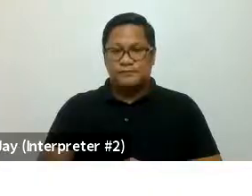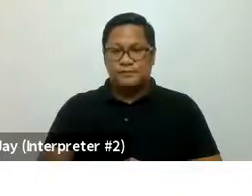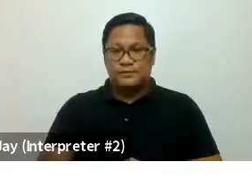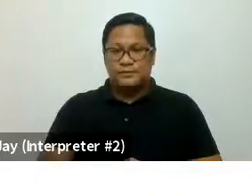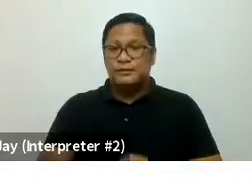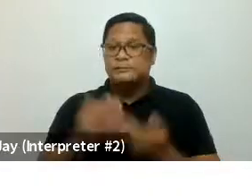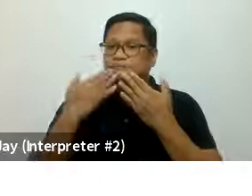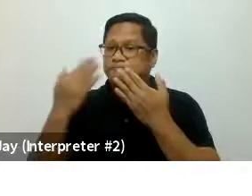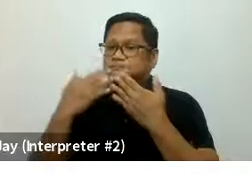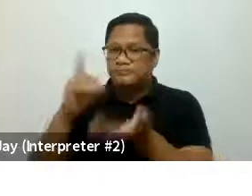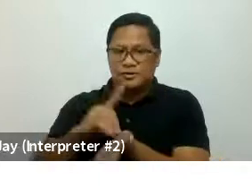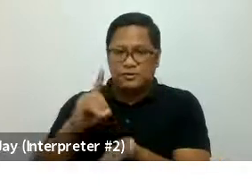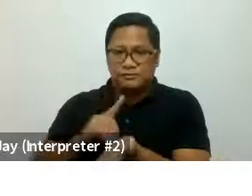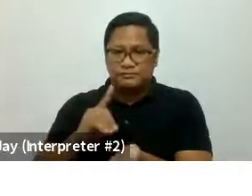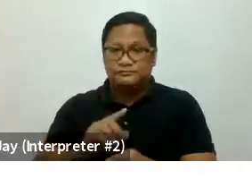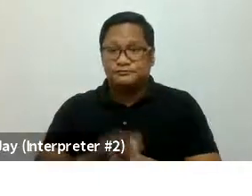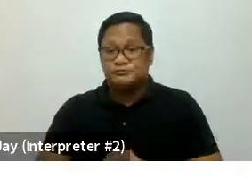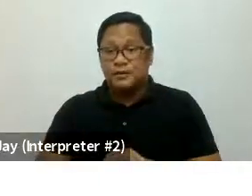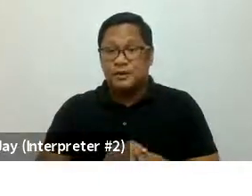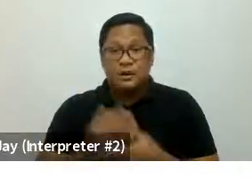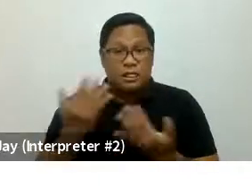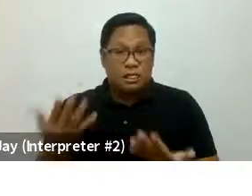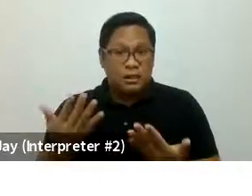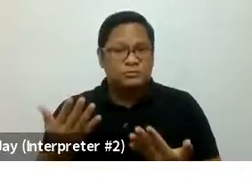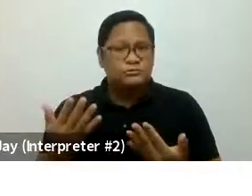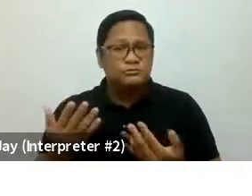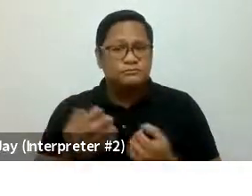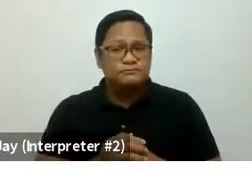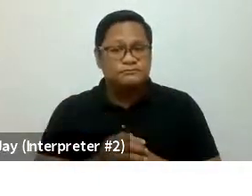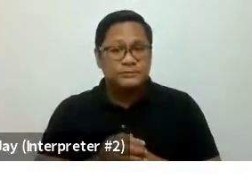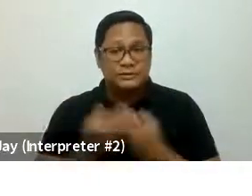Thank you, Doc. Maybe you can, thank you for your